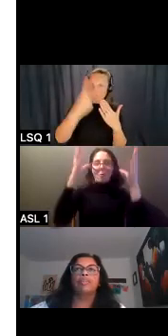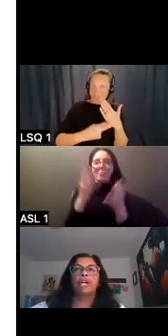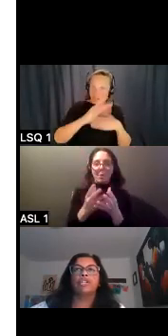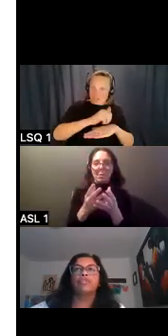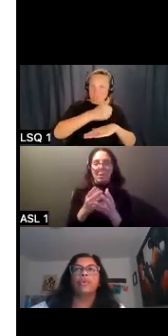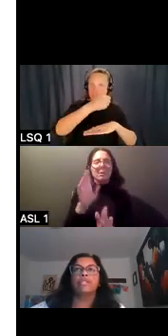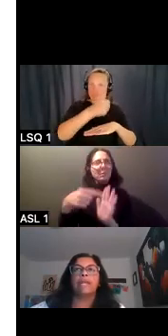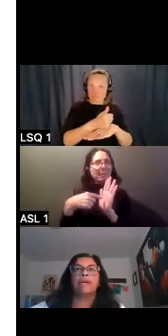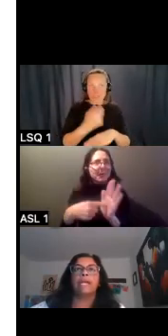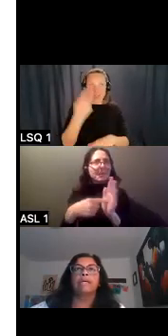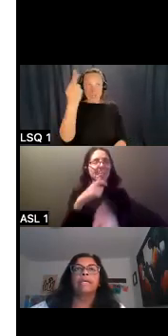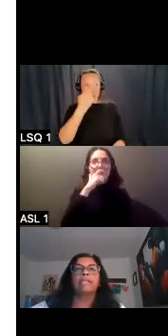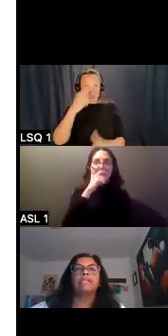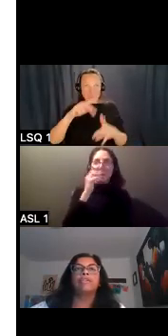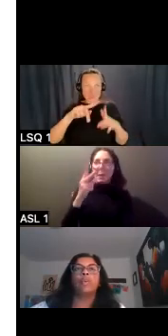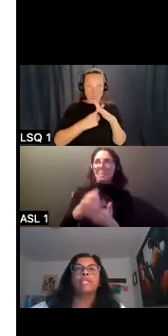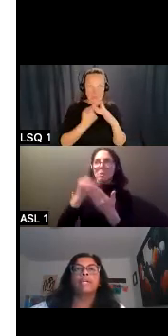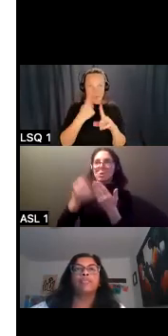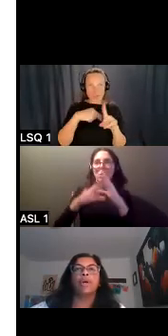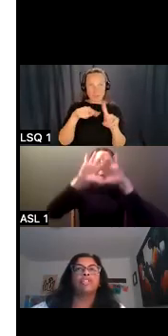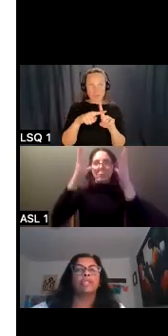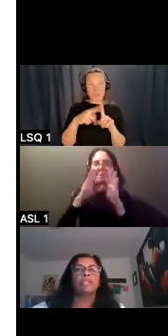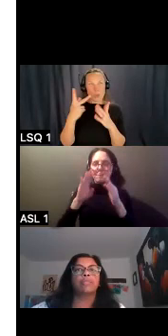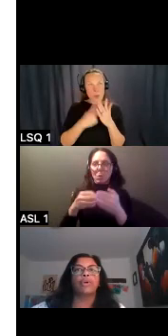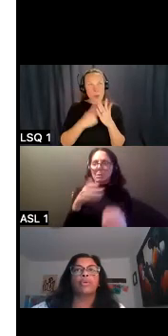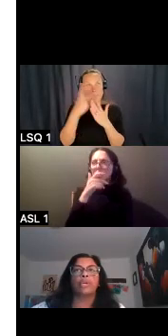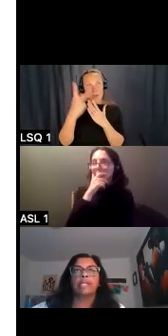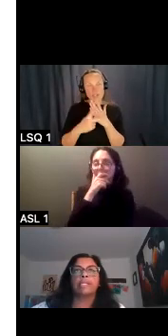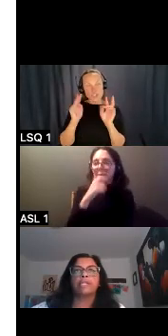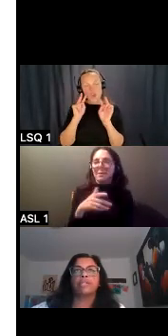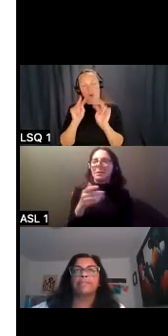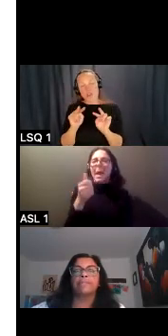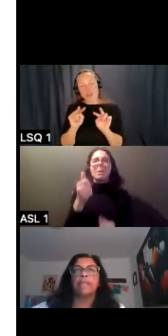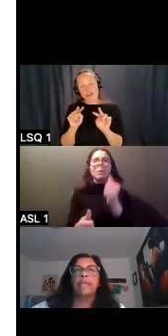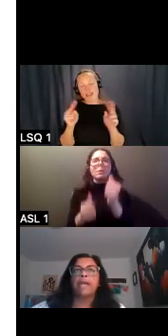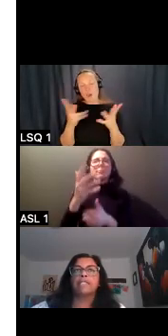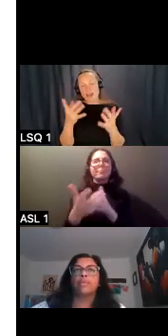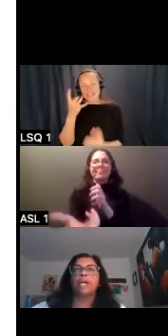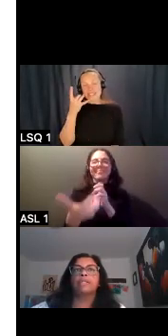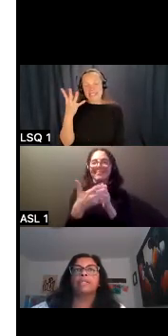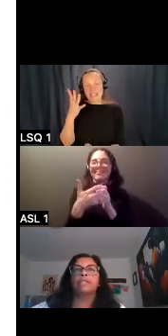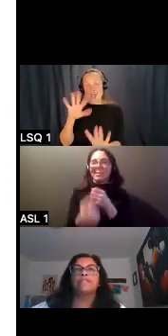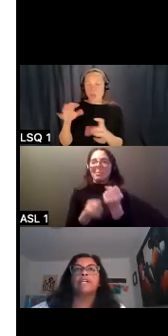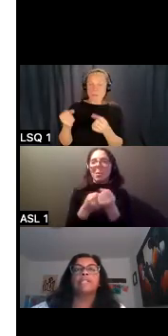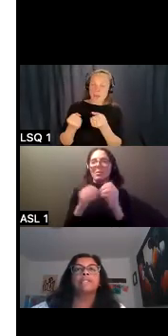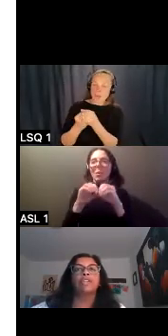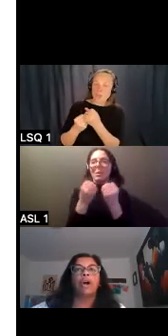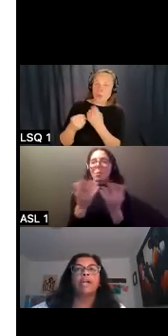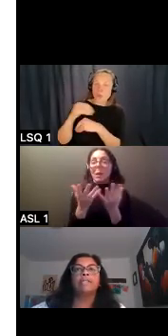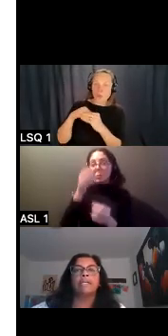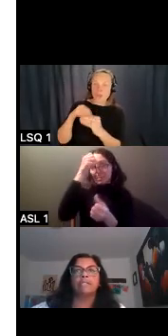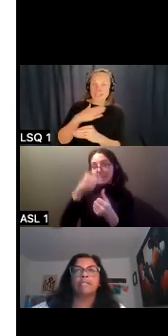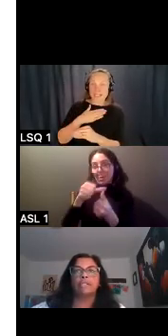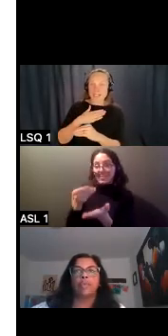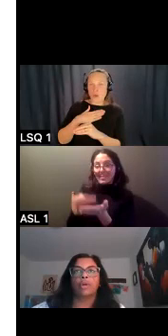Consider your project focus area and consider what type of project can support your organization. As a reminder, this fund is